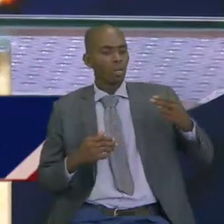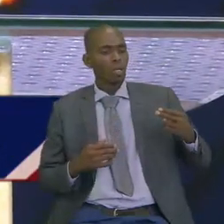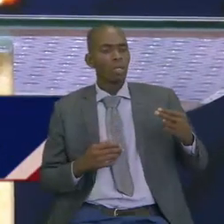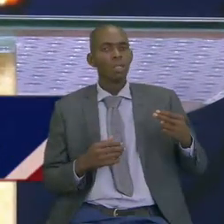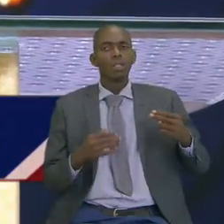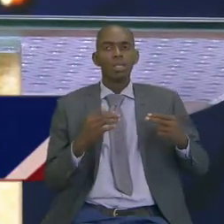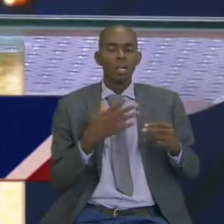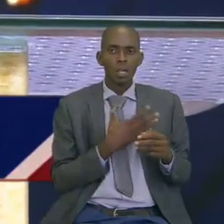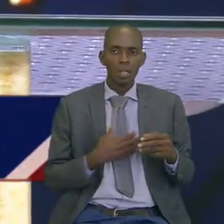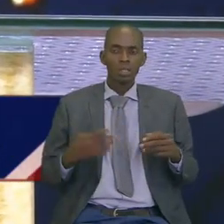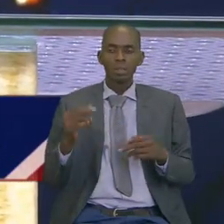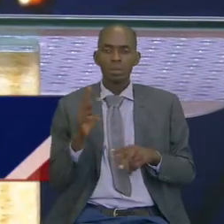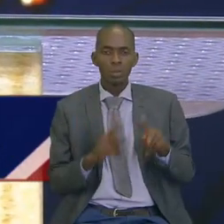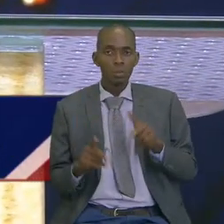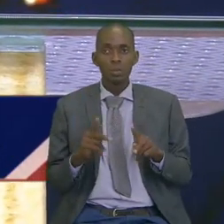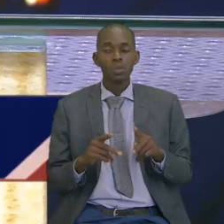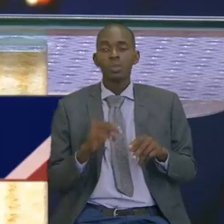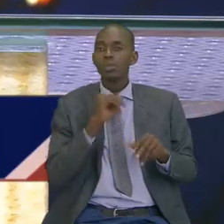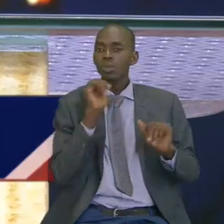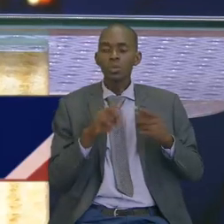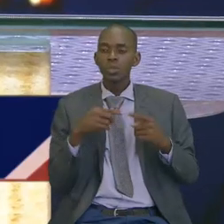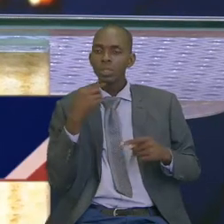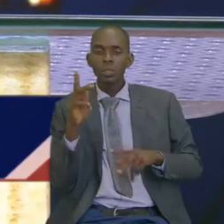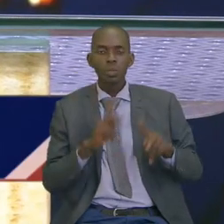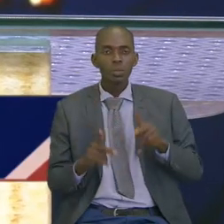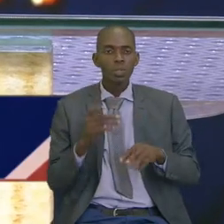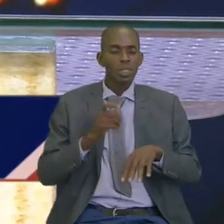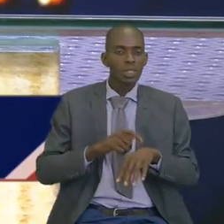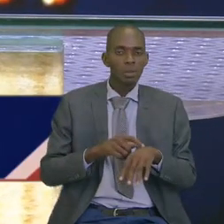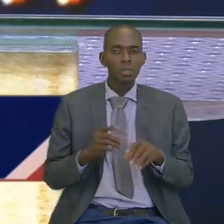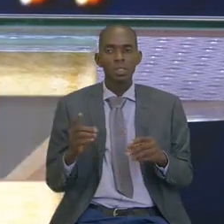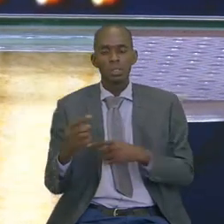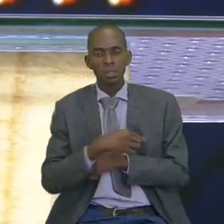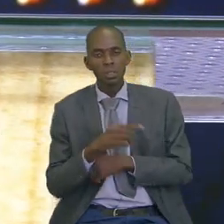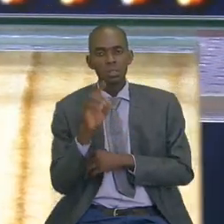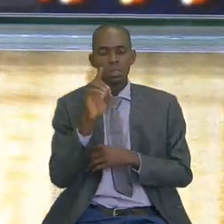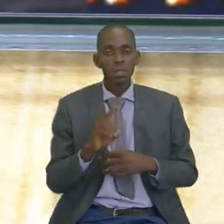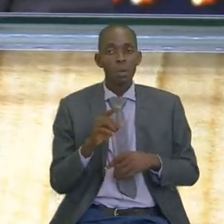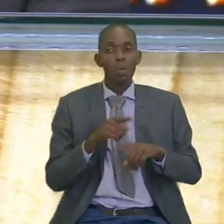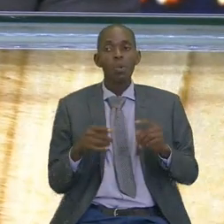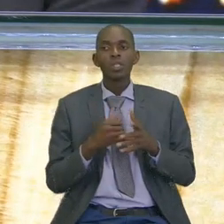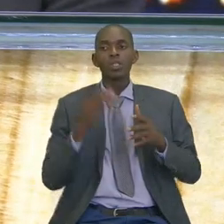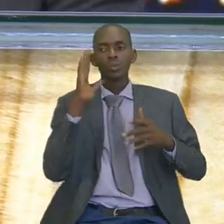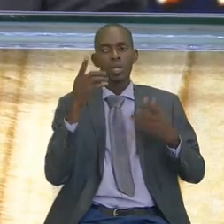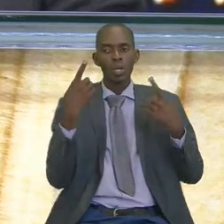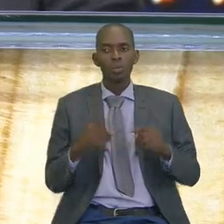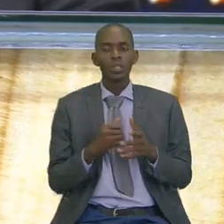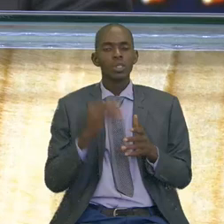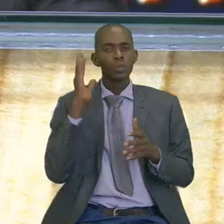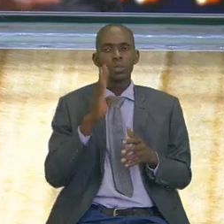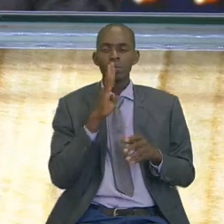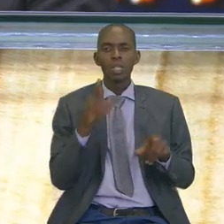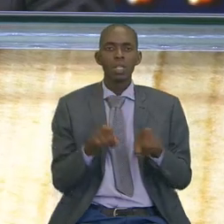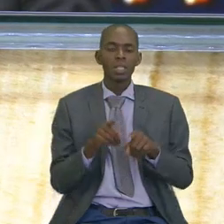them the day, the date, the hour, or the time. But it happened. It will be like the time of flood,